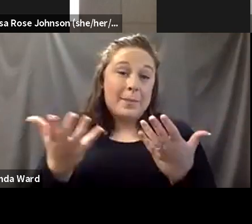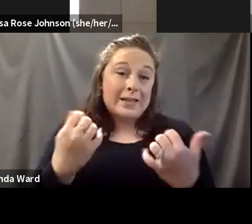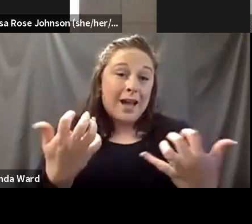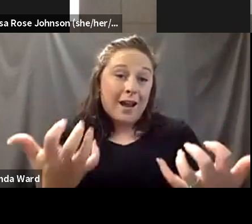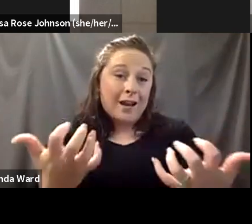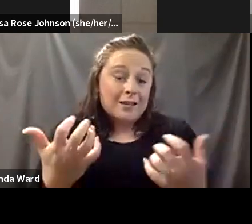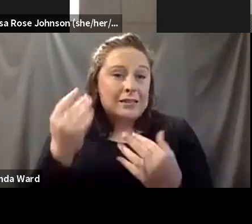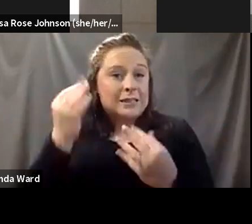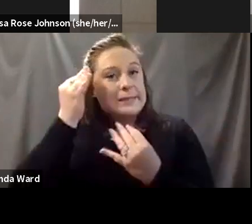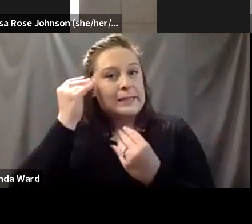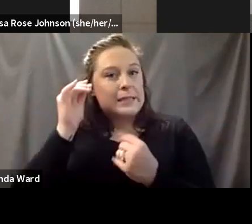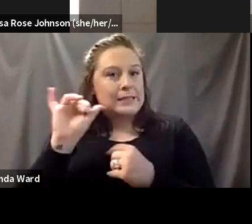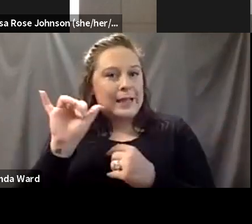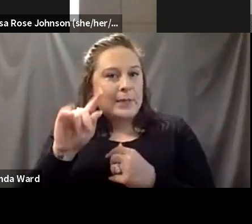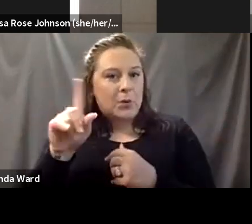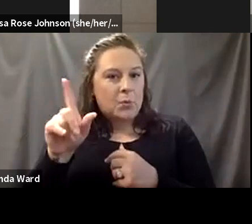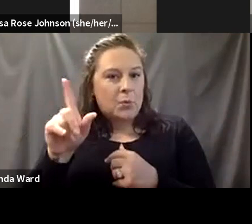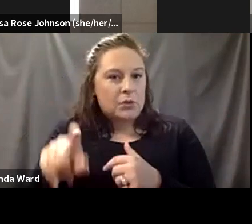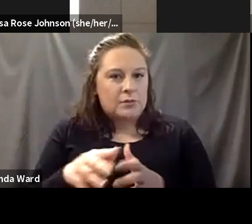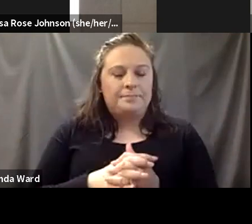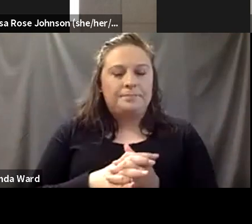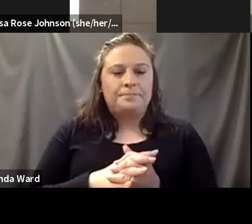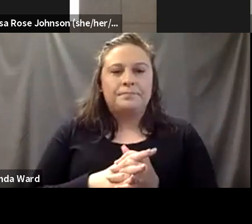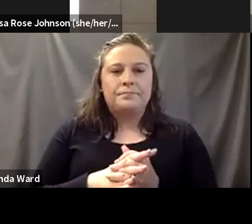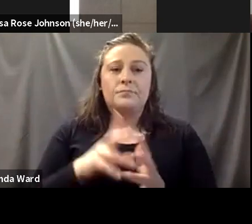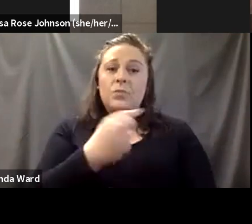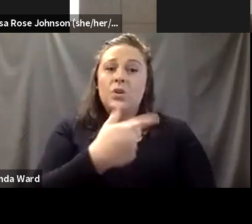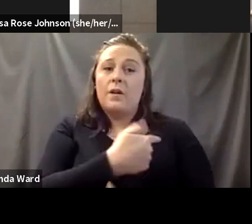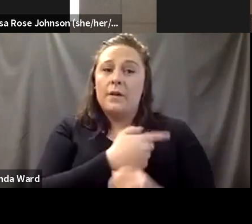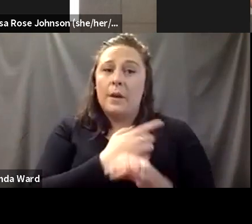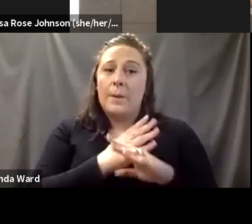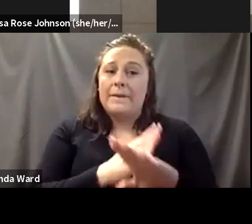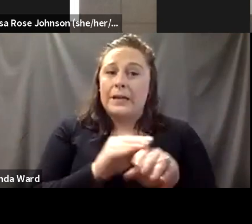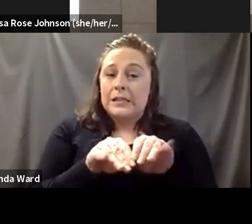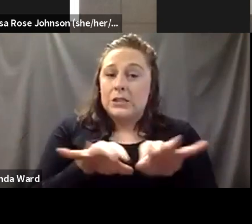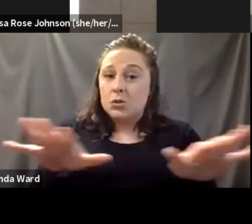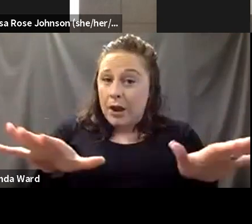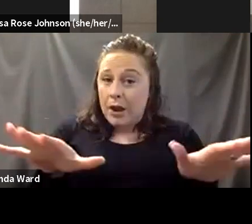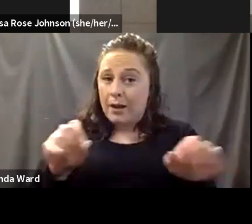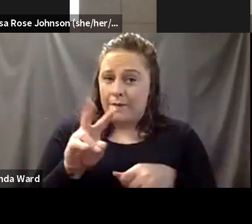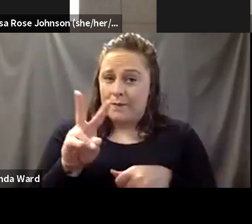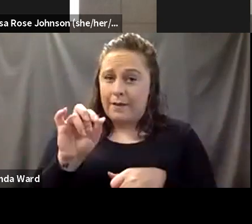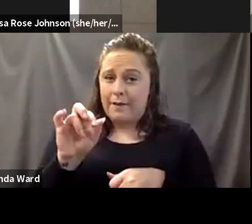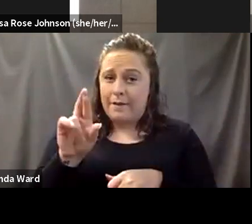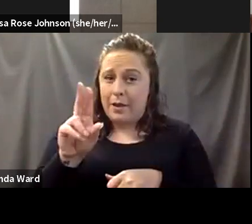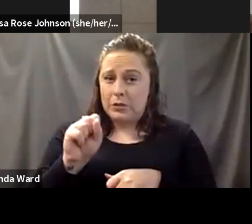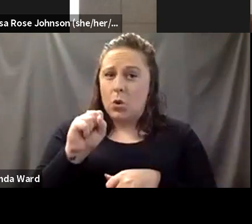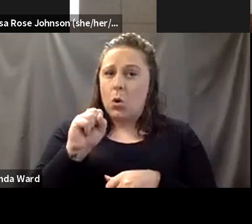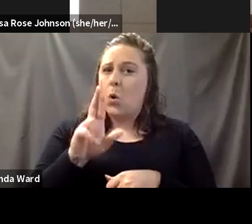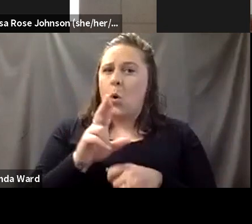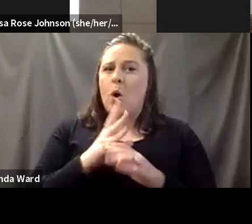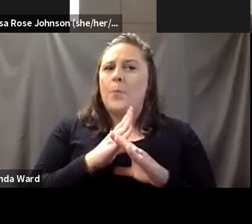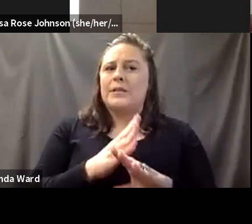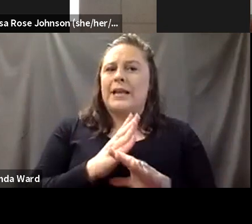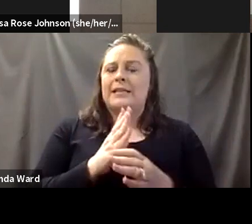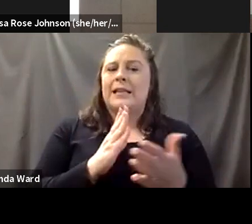asking as well. The first is, do vaccines prevent the spread of the virus, or do they just protect